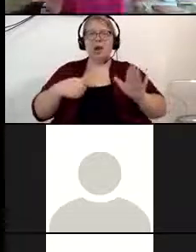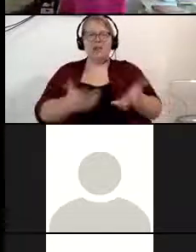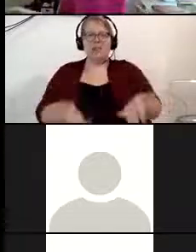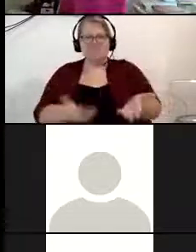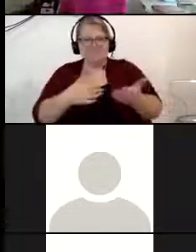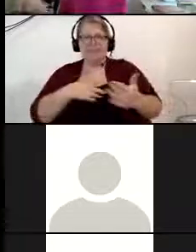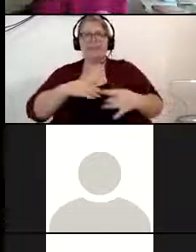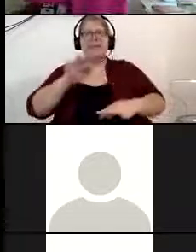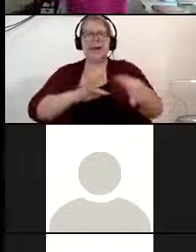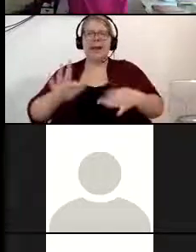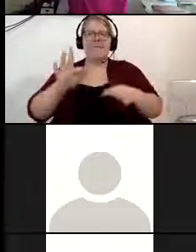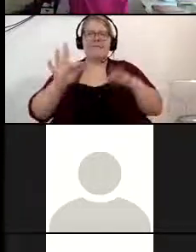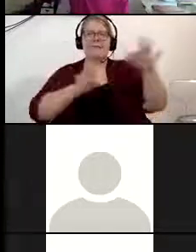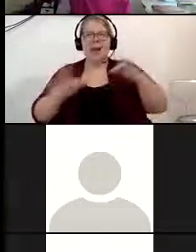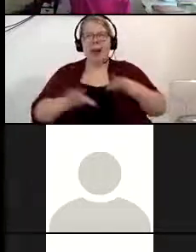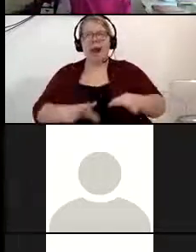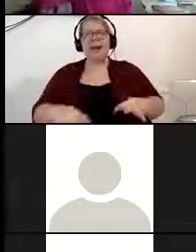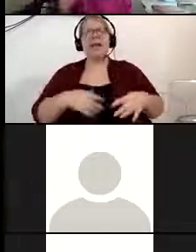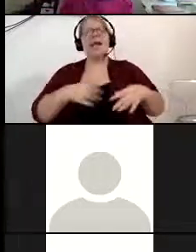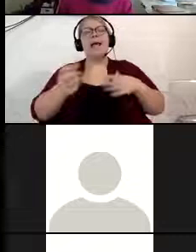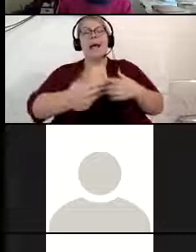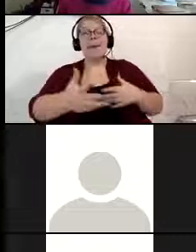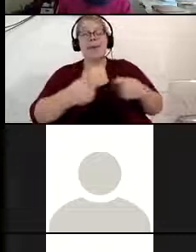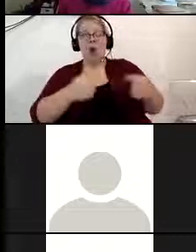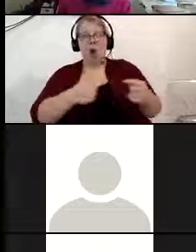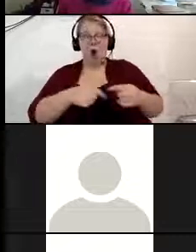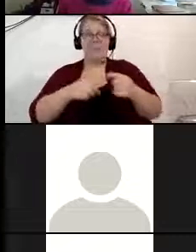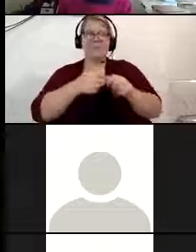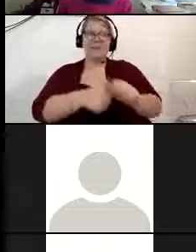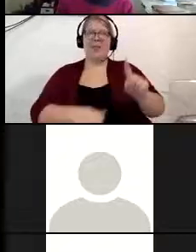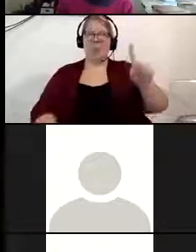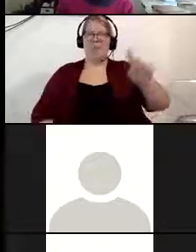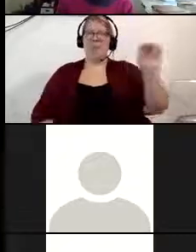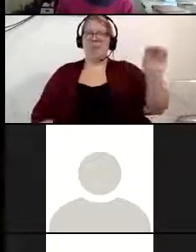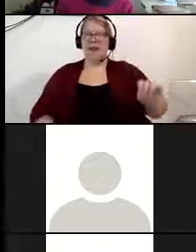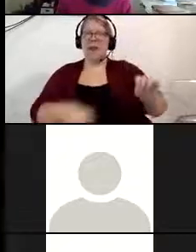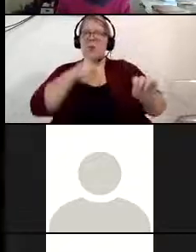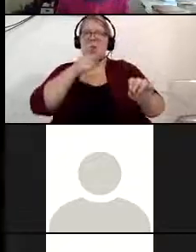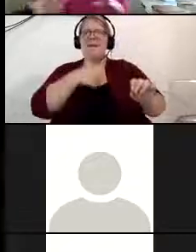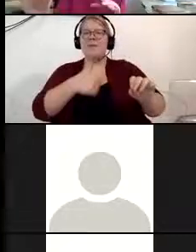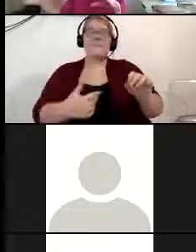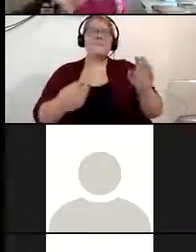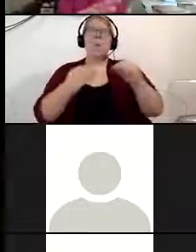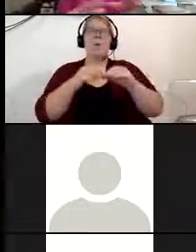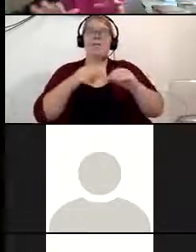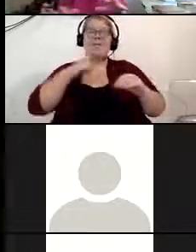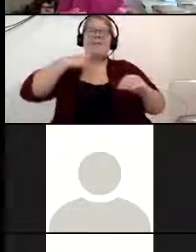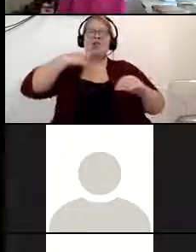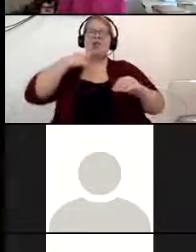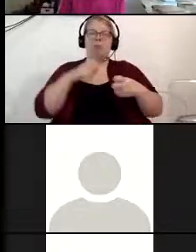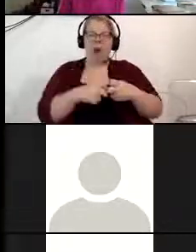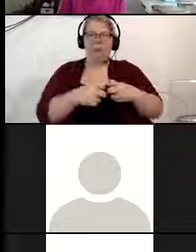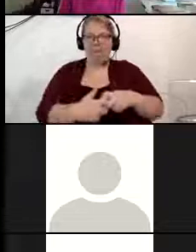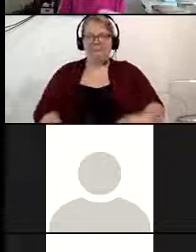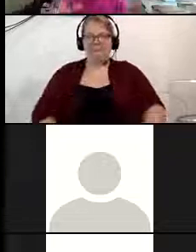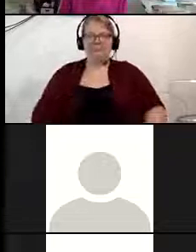and the impact of gambling based on that 1% with the most severe problem. We haven't